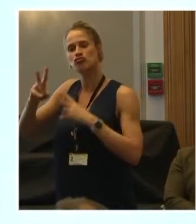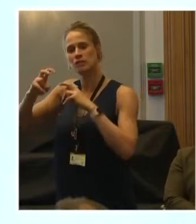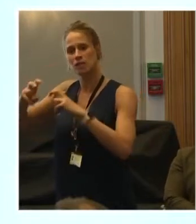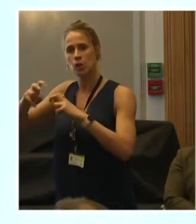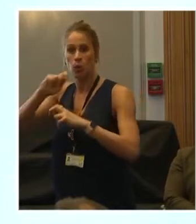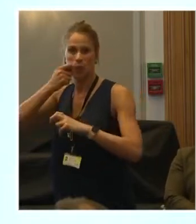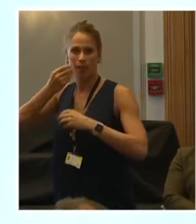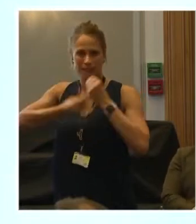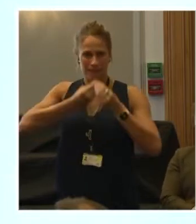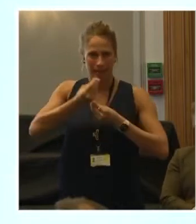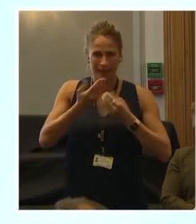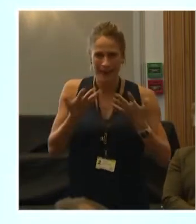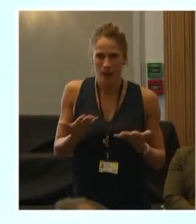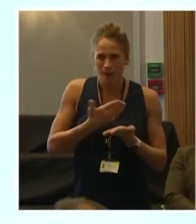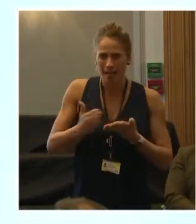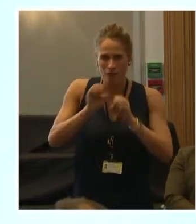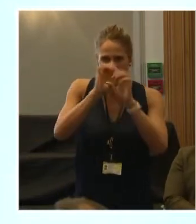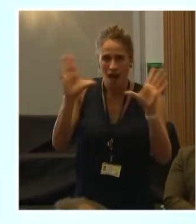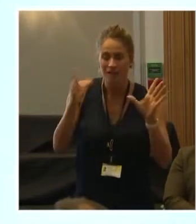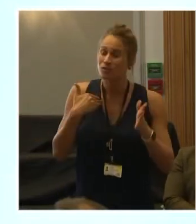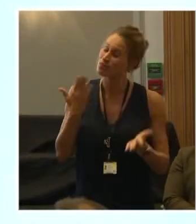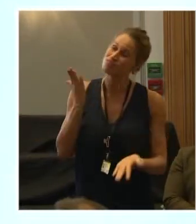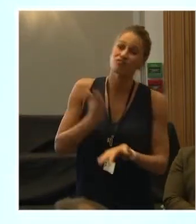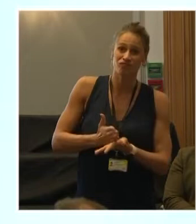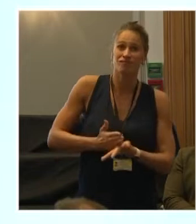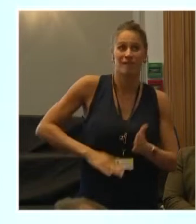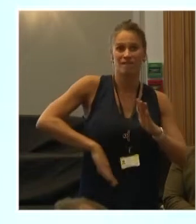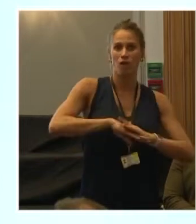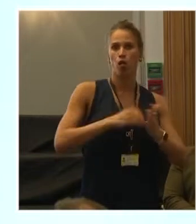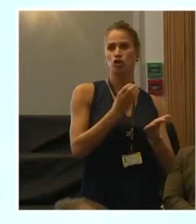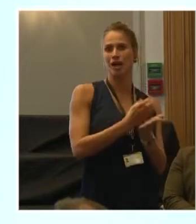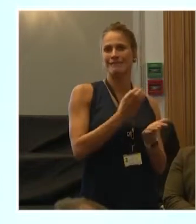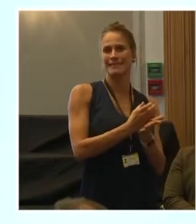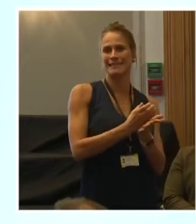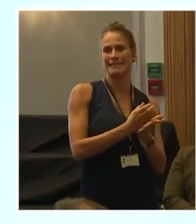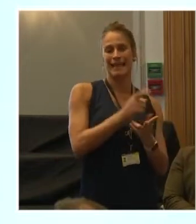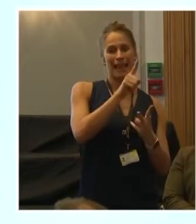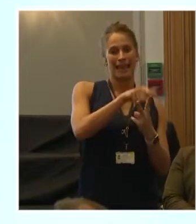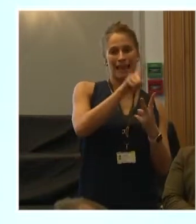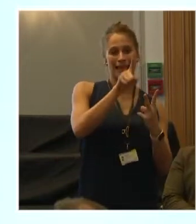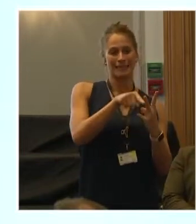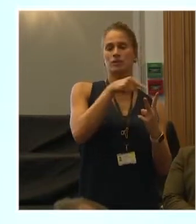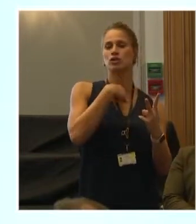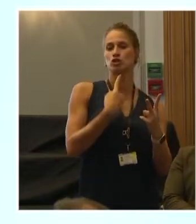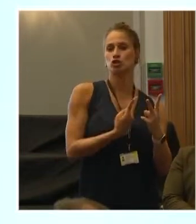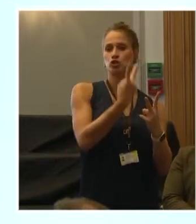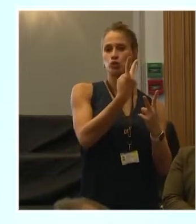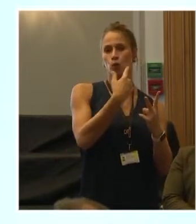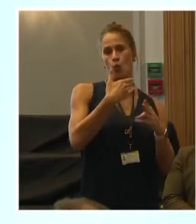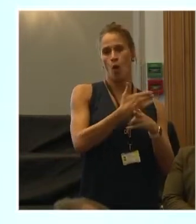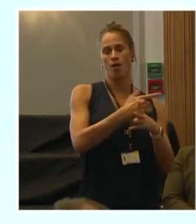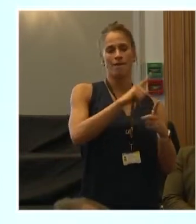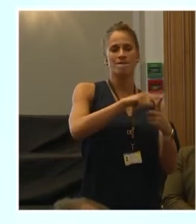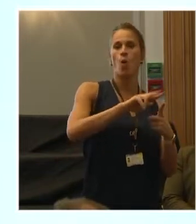talk about. But we are a charity, as Matt quite rightly says, that's based on two main pillars of work. Hope for